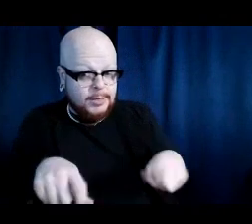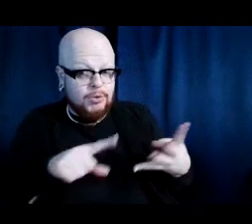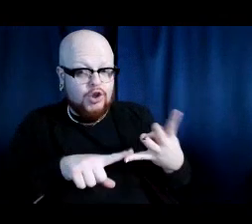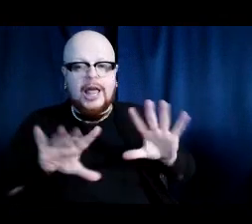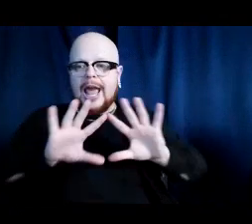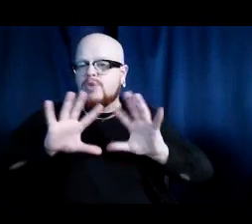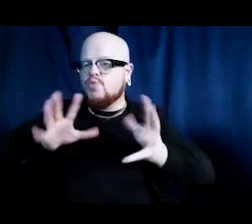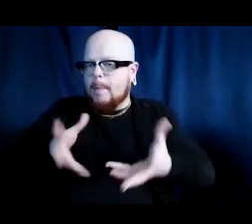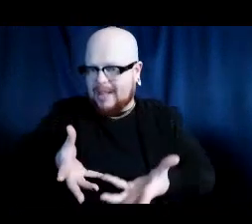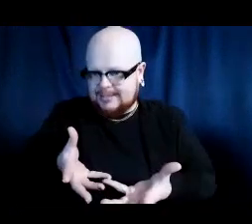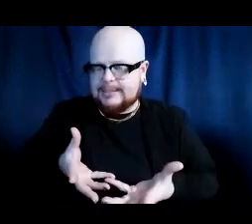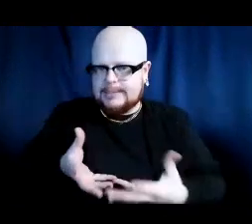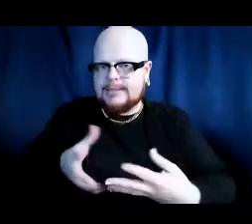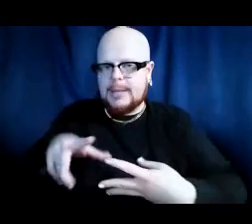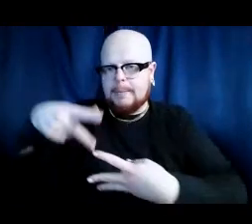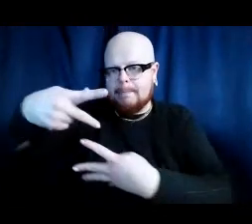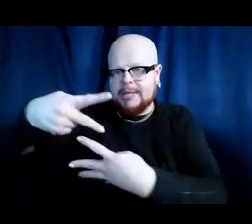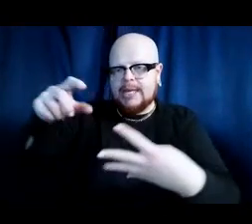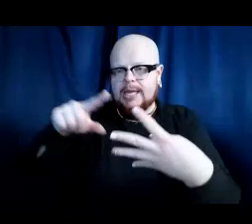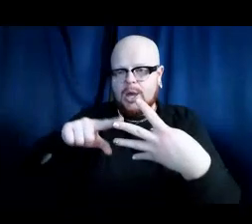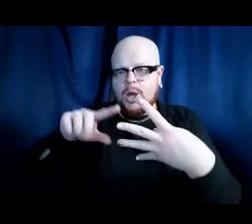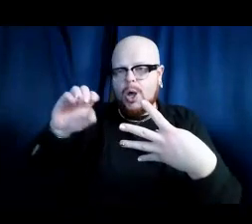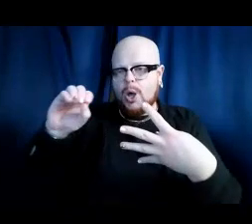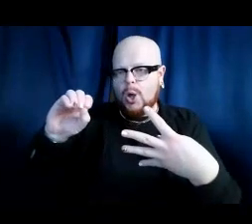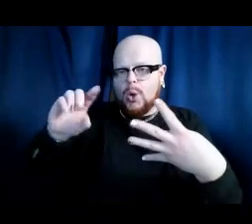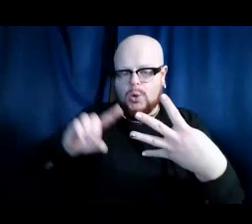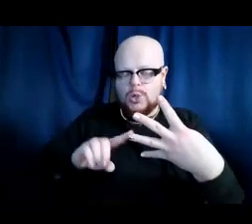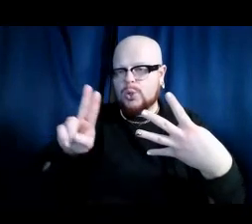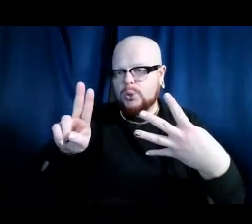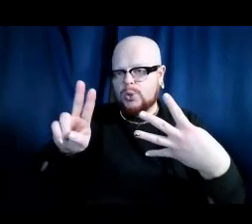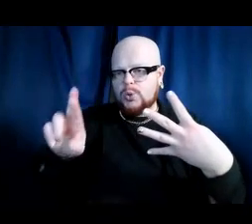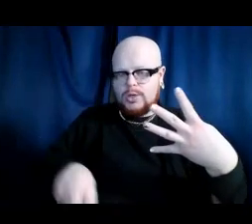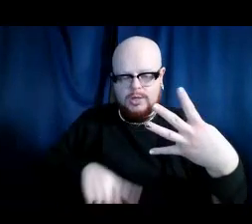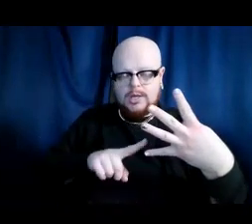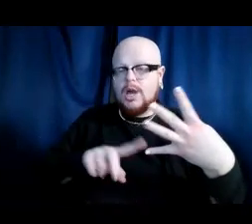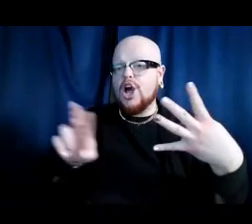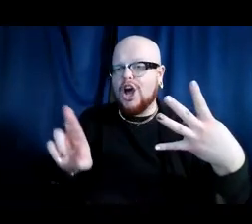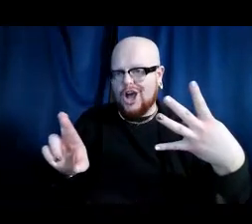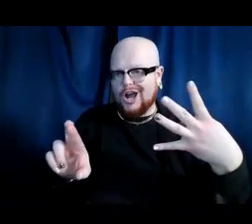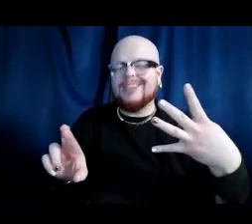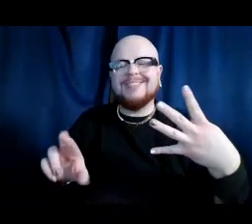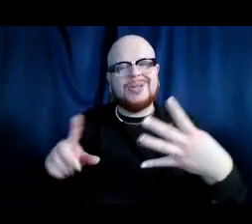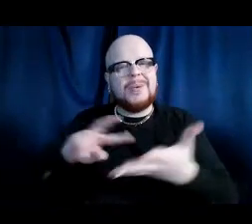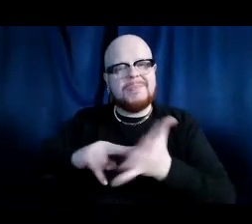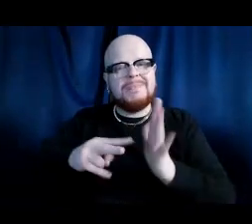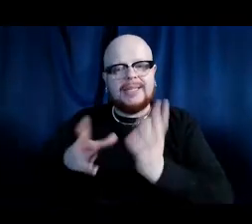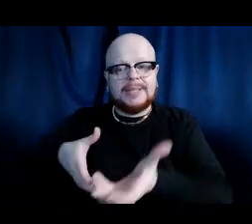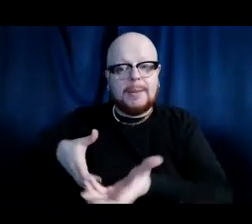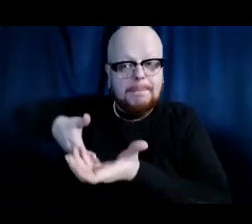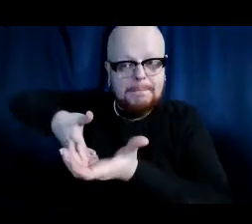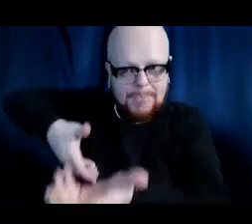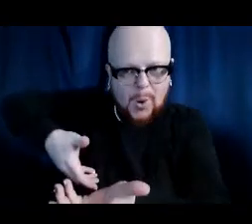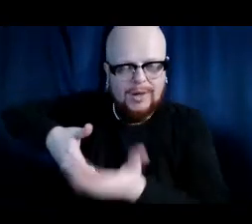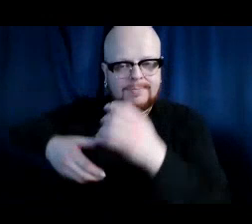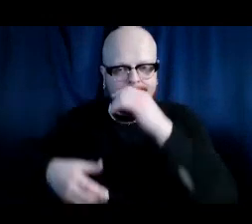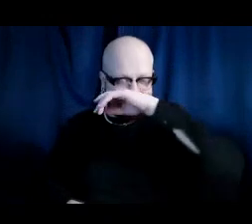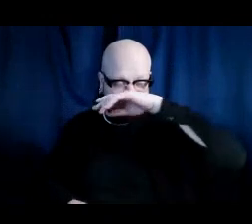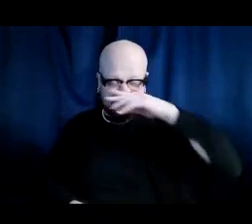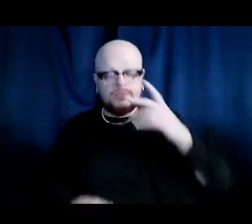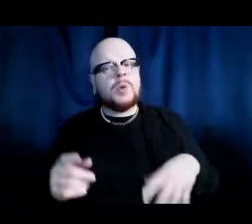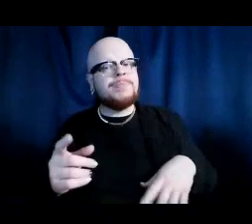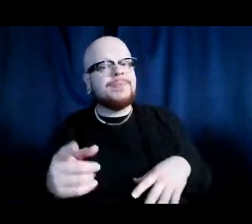Taking the first letter of each principle gives us POUR for short. Thanks, Shelly. To envision pour,